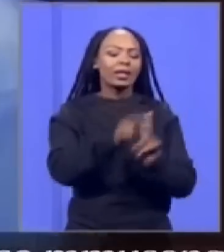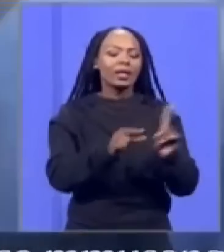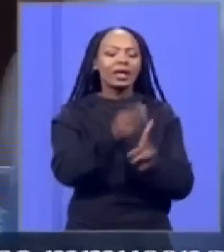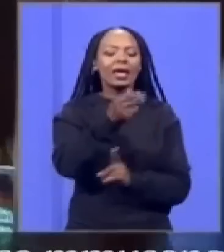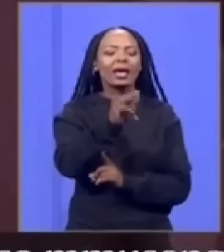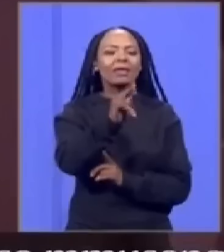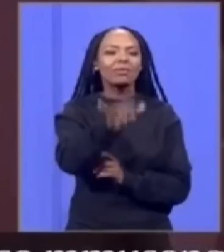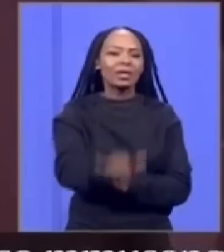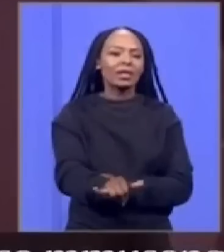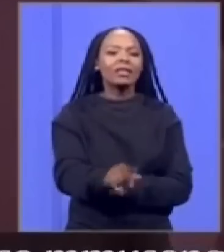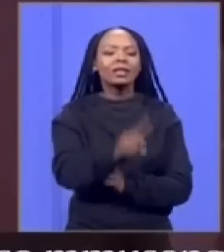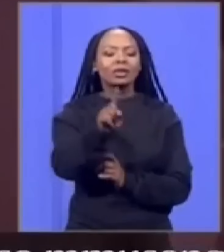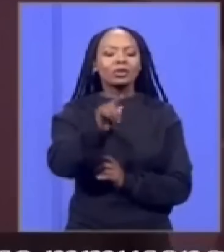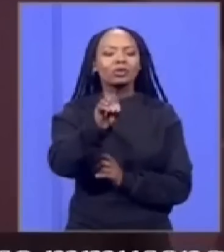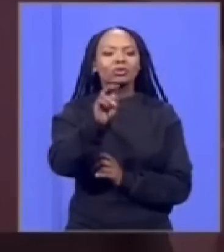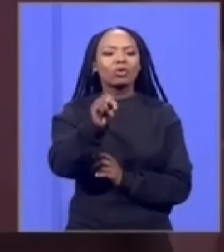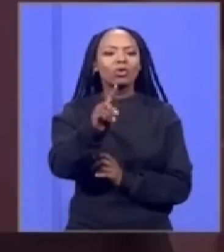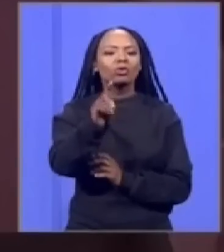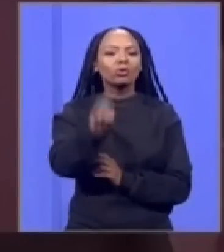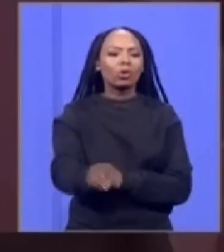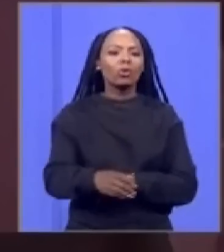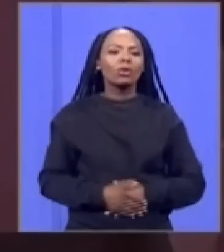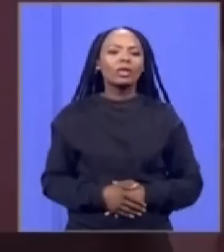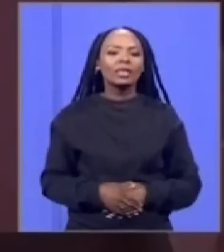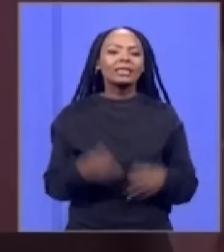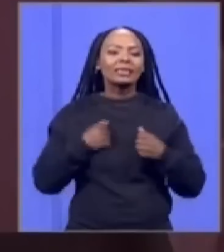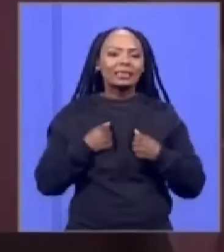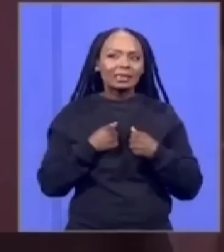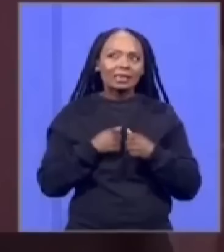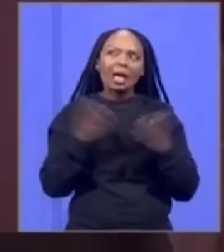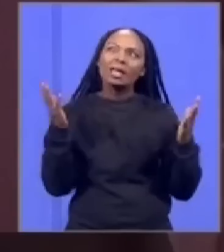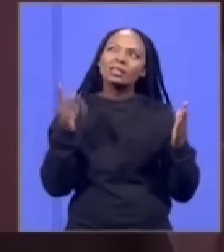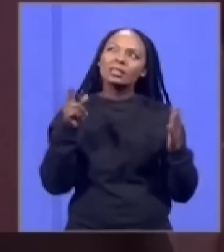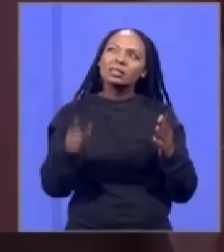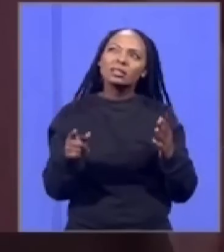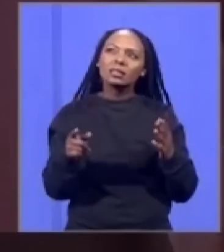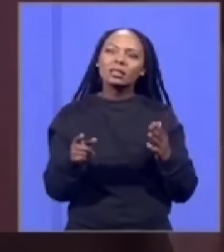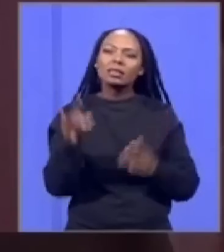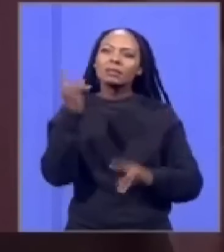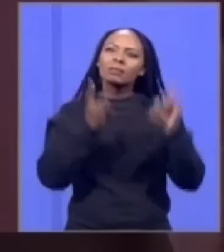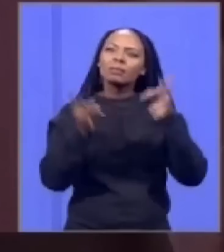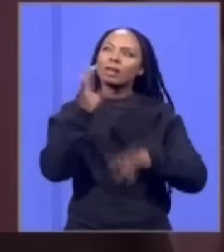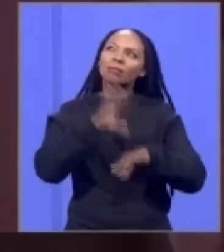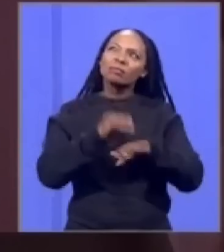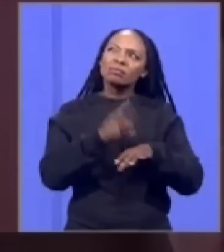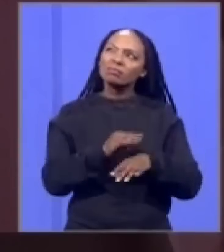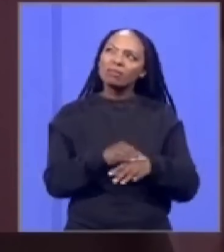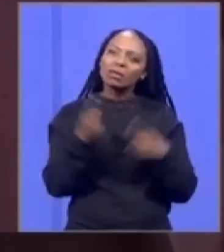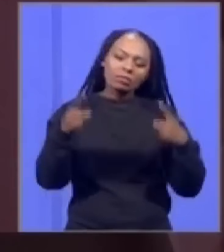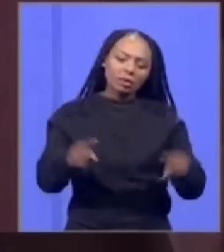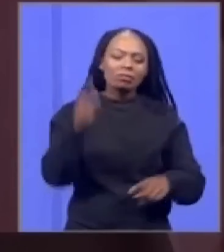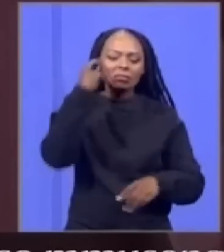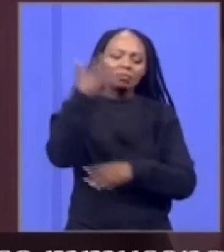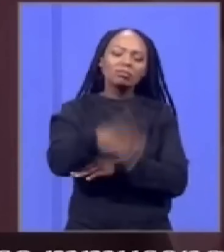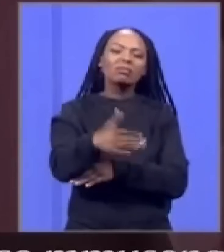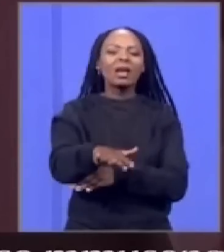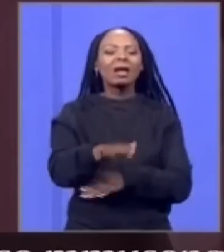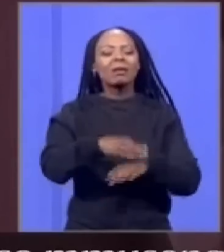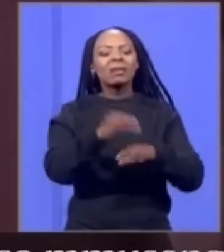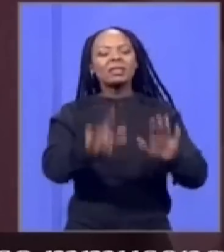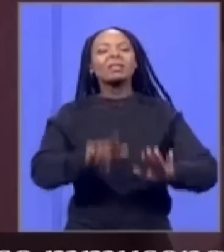Nzondo. Ke startile go tsama toropo ke na le 17 years. Ke tsena sekolo mo